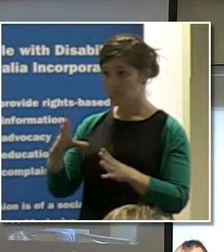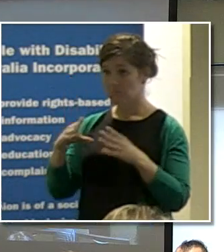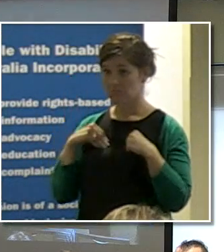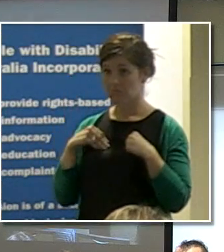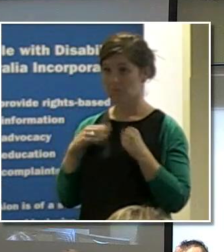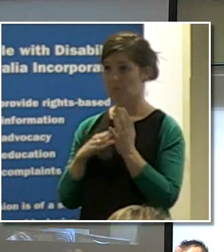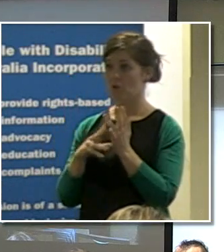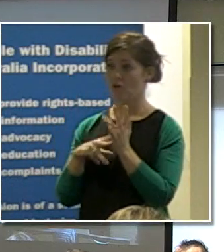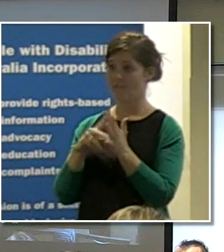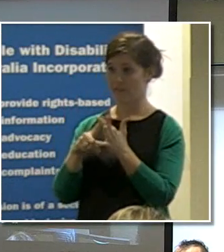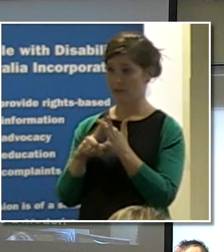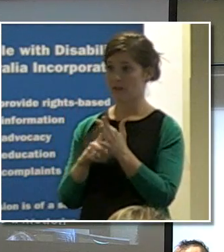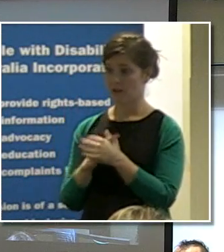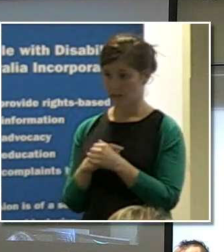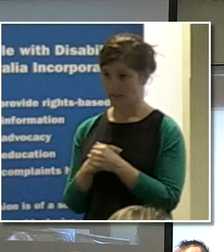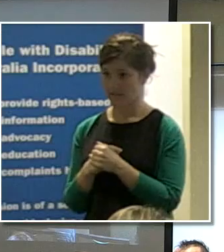that?